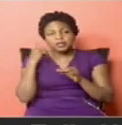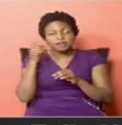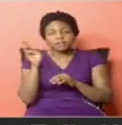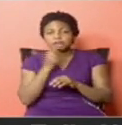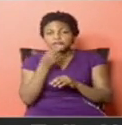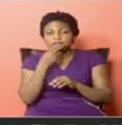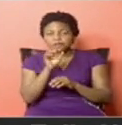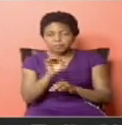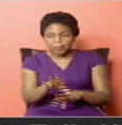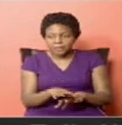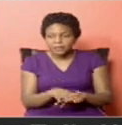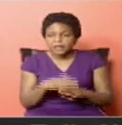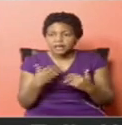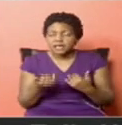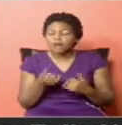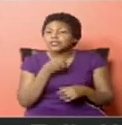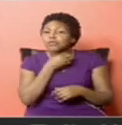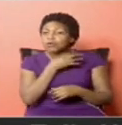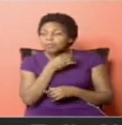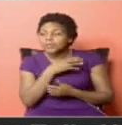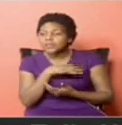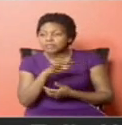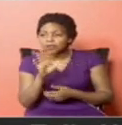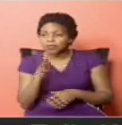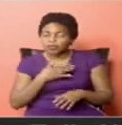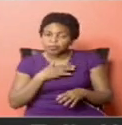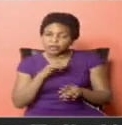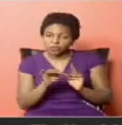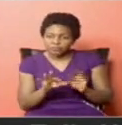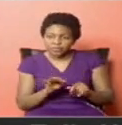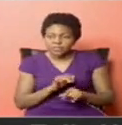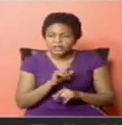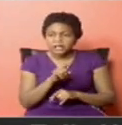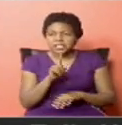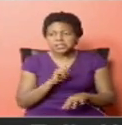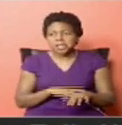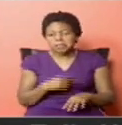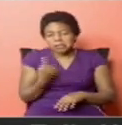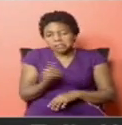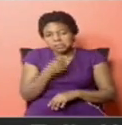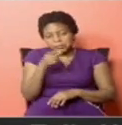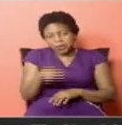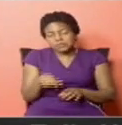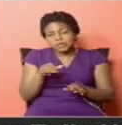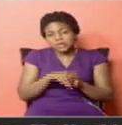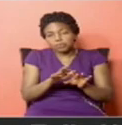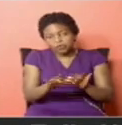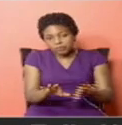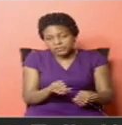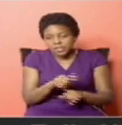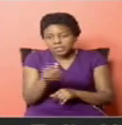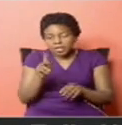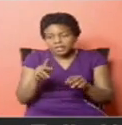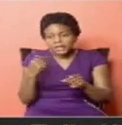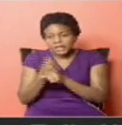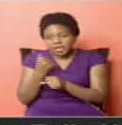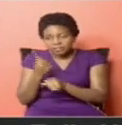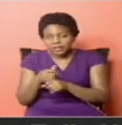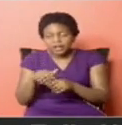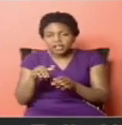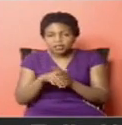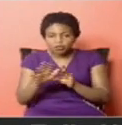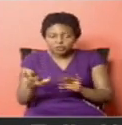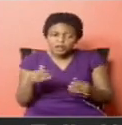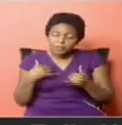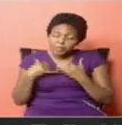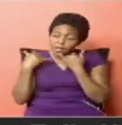all. So they raised issues to my office. By then I was the only one seated in the office, the rest were at home. So I contacted the